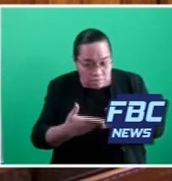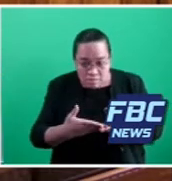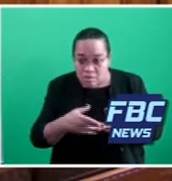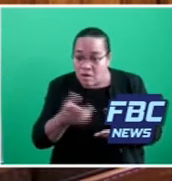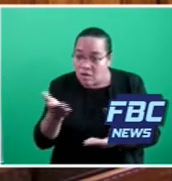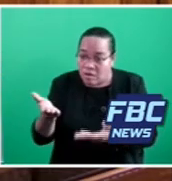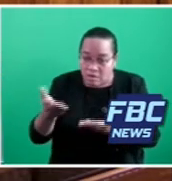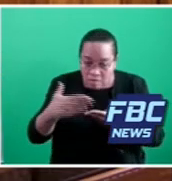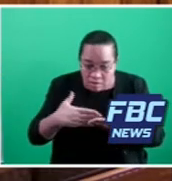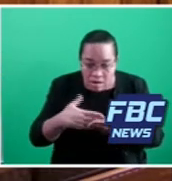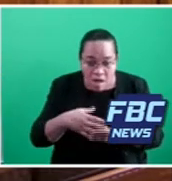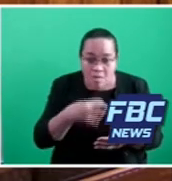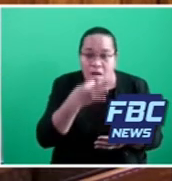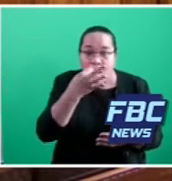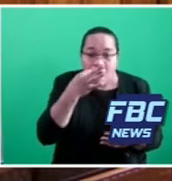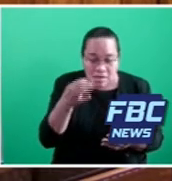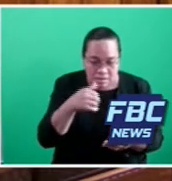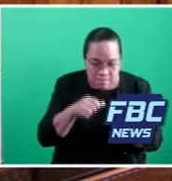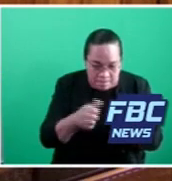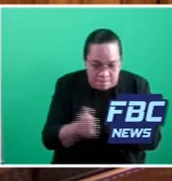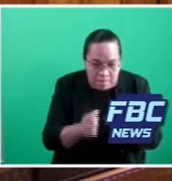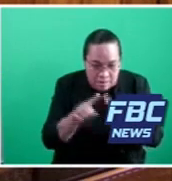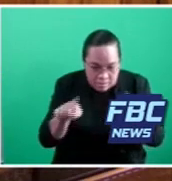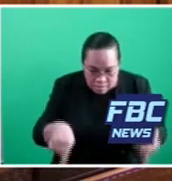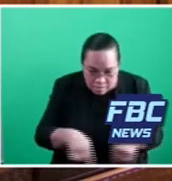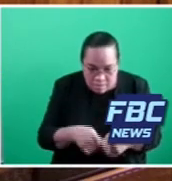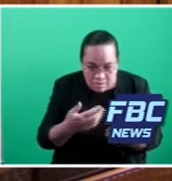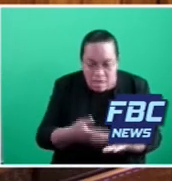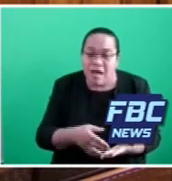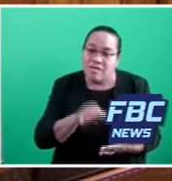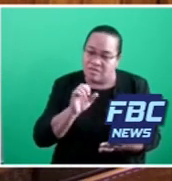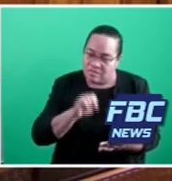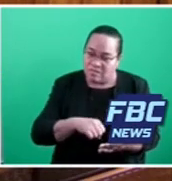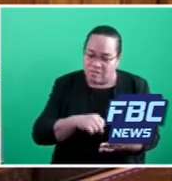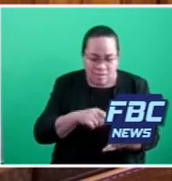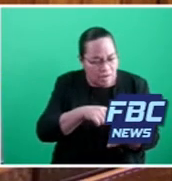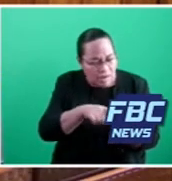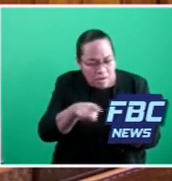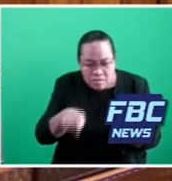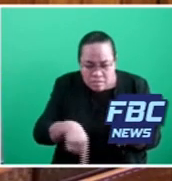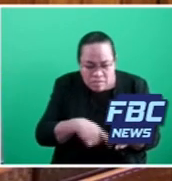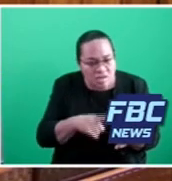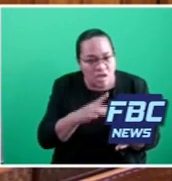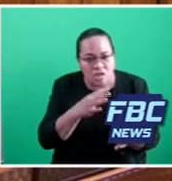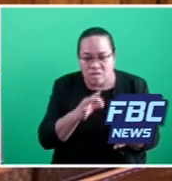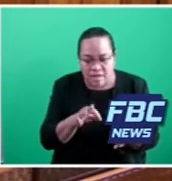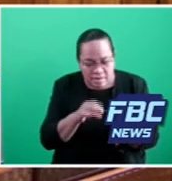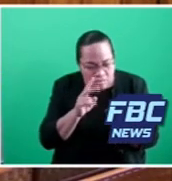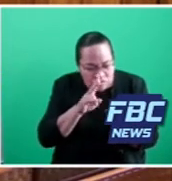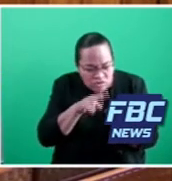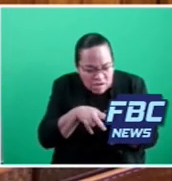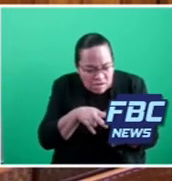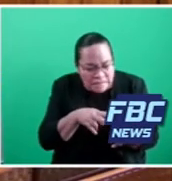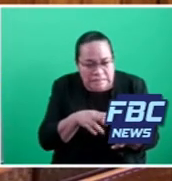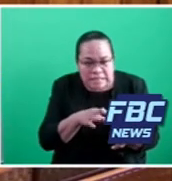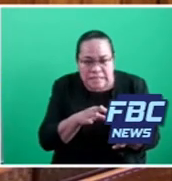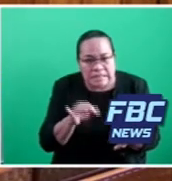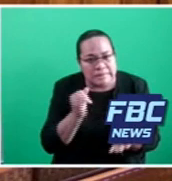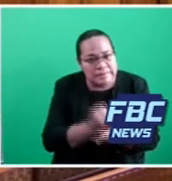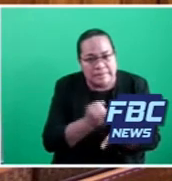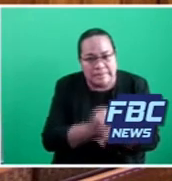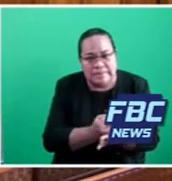for such a purpose is fundamentally and legally flawed and ignores the fact